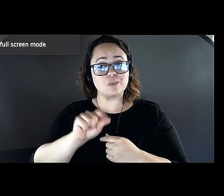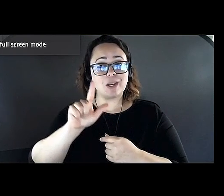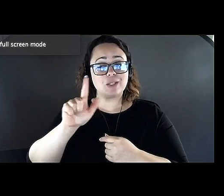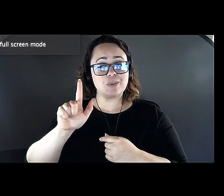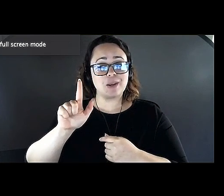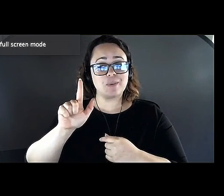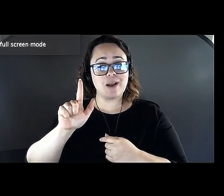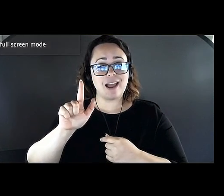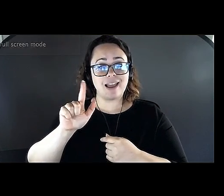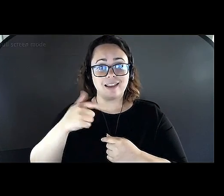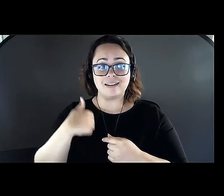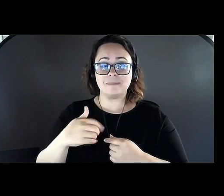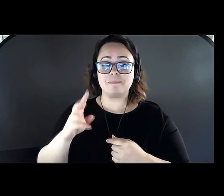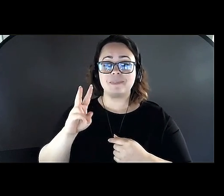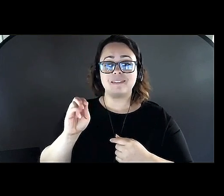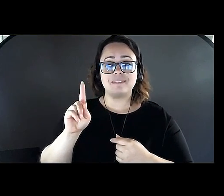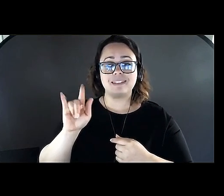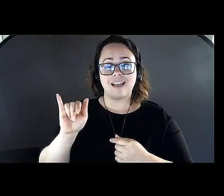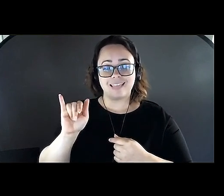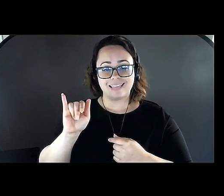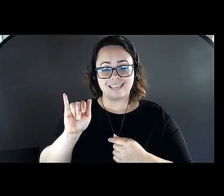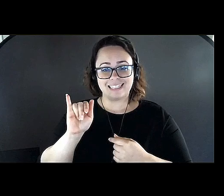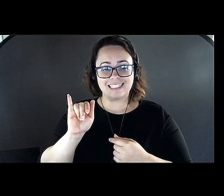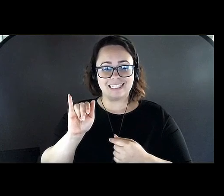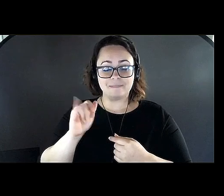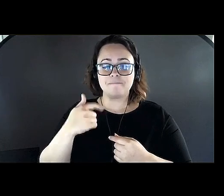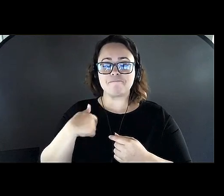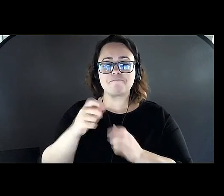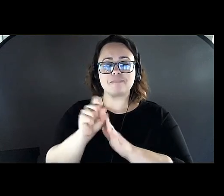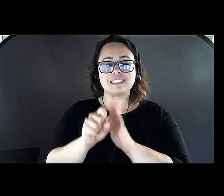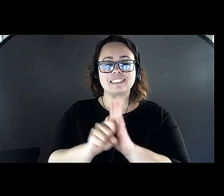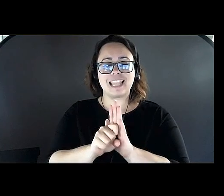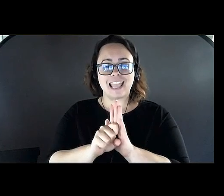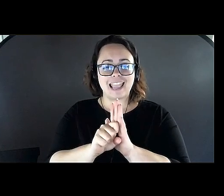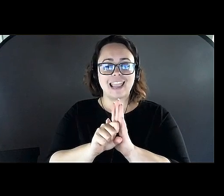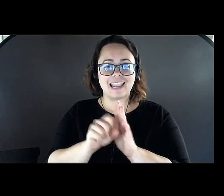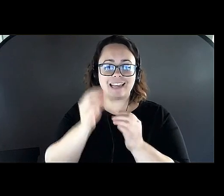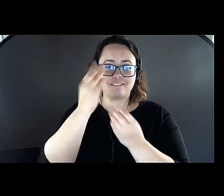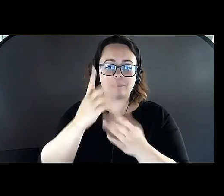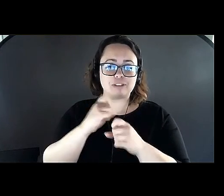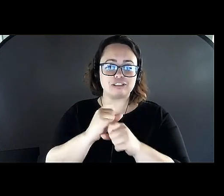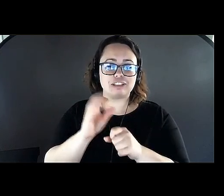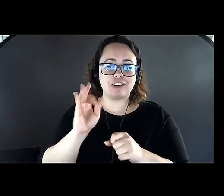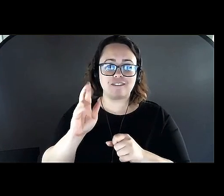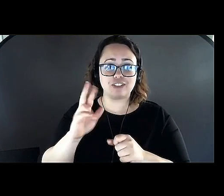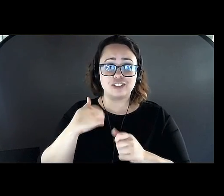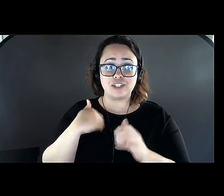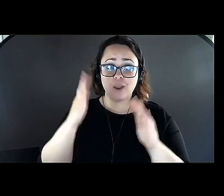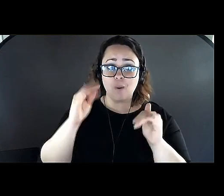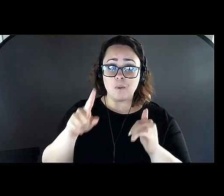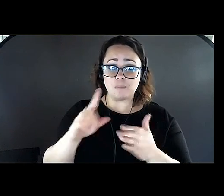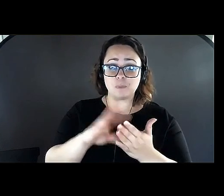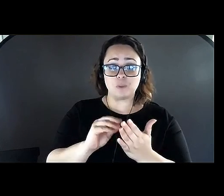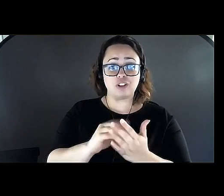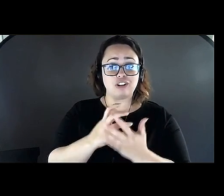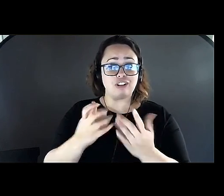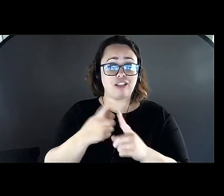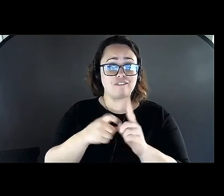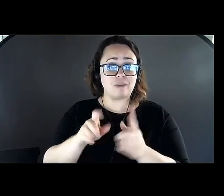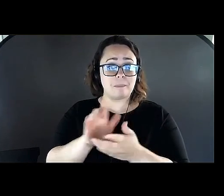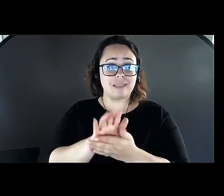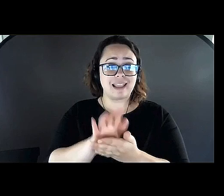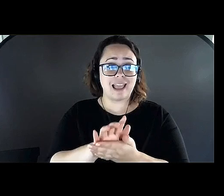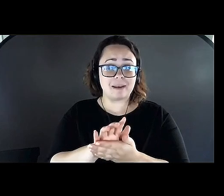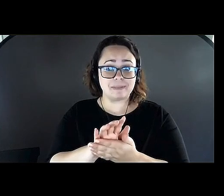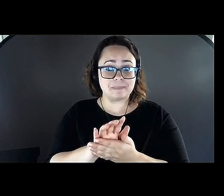ISLA 2021. I'm Vitaly Panich, State Chief Information Security Officer. I hope everybody had some awesome takeaways from